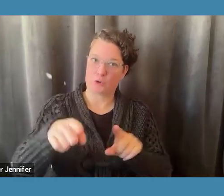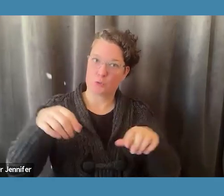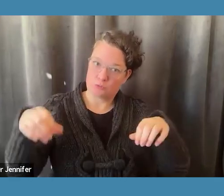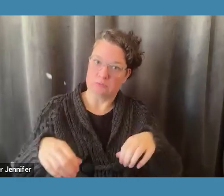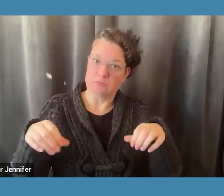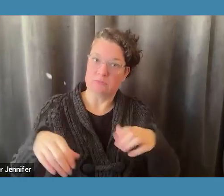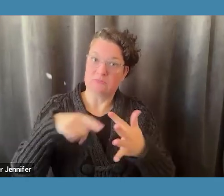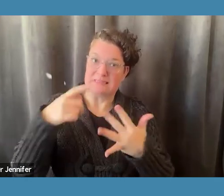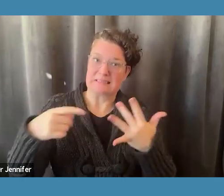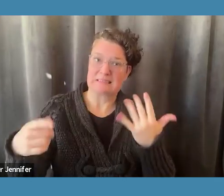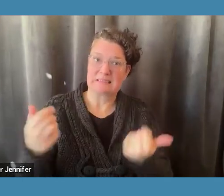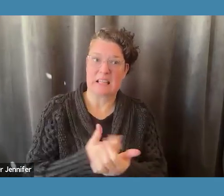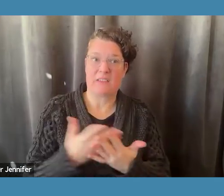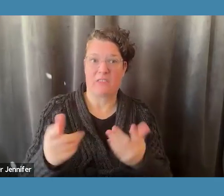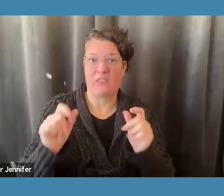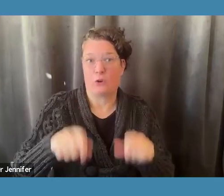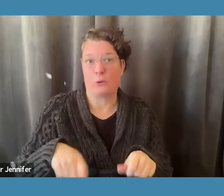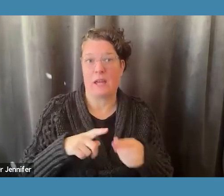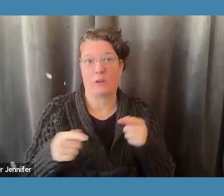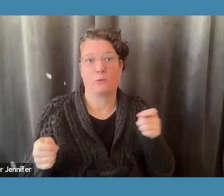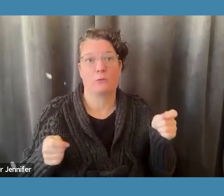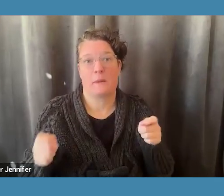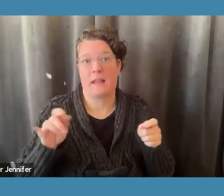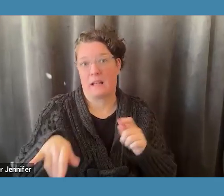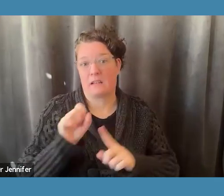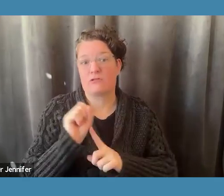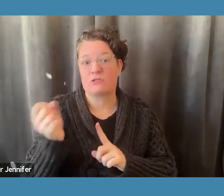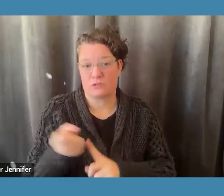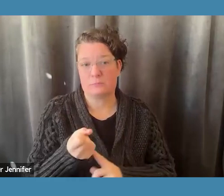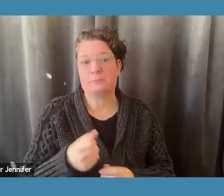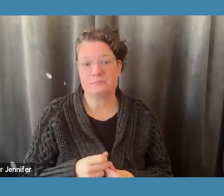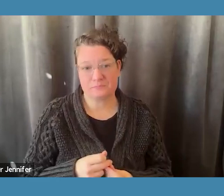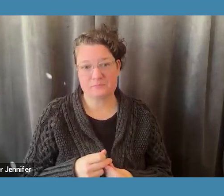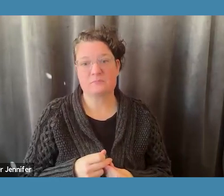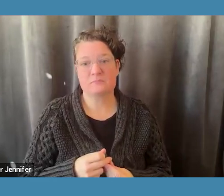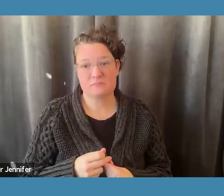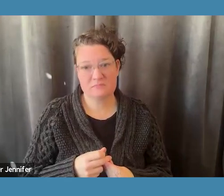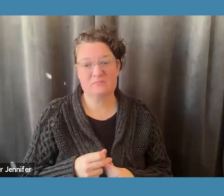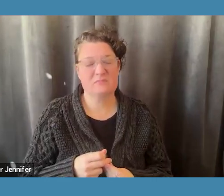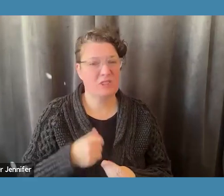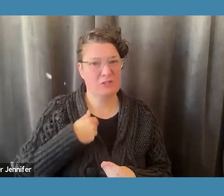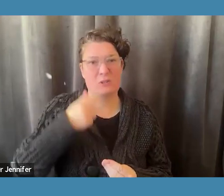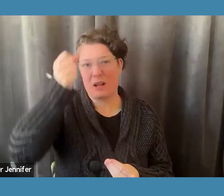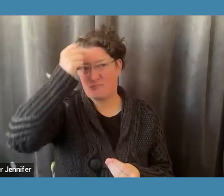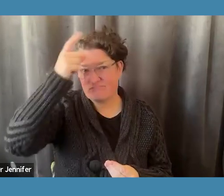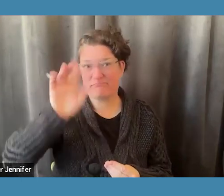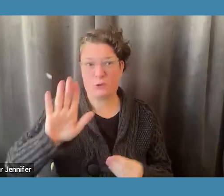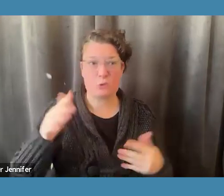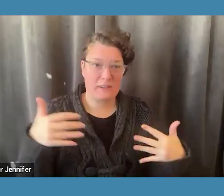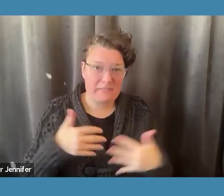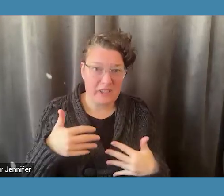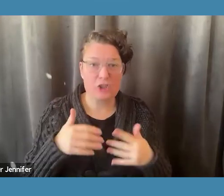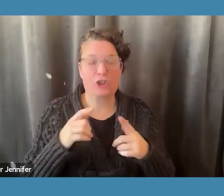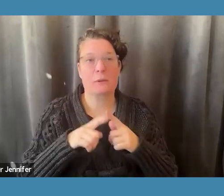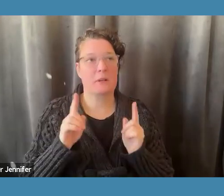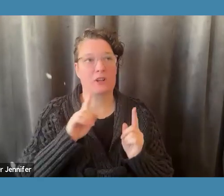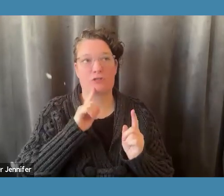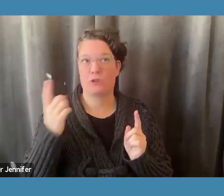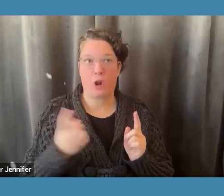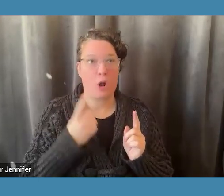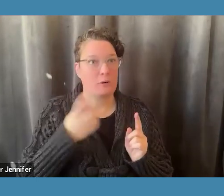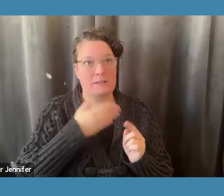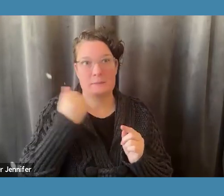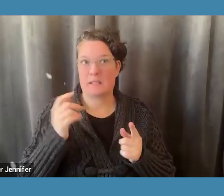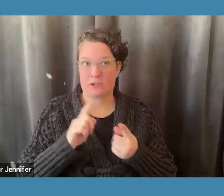to manage the situation. So I understand that fear. I absolutely do, but it's always better